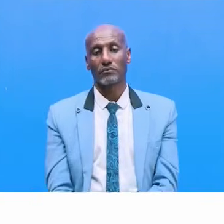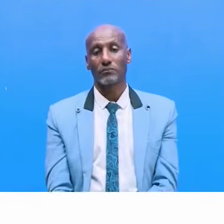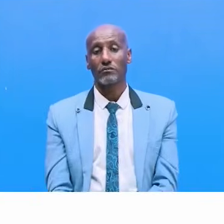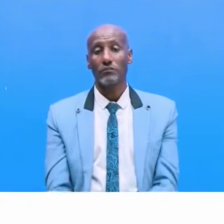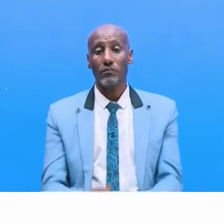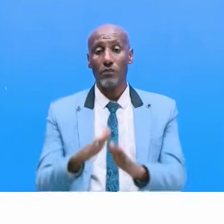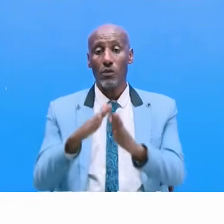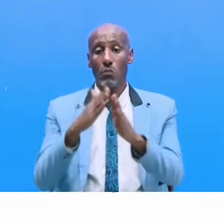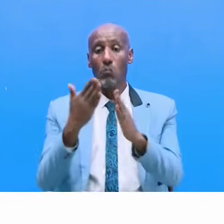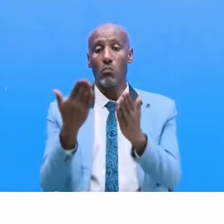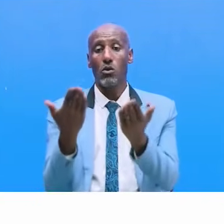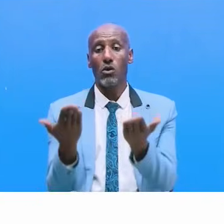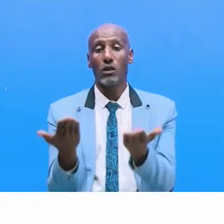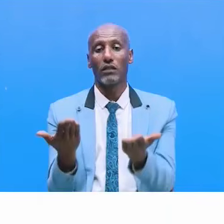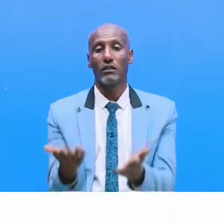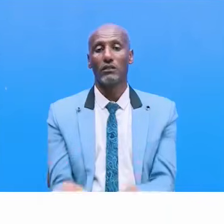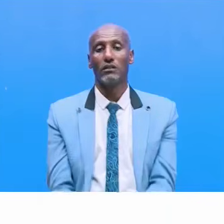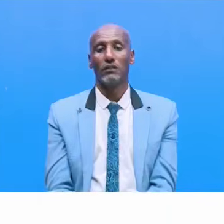book